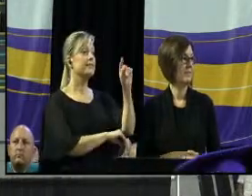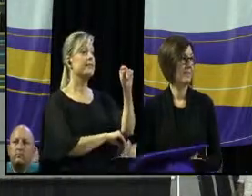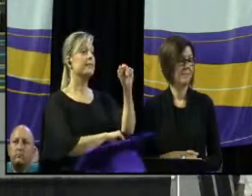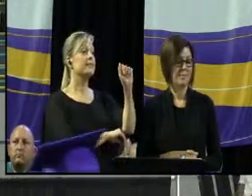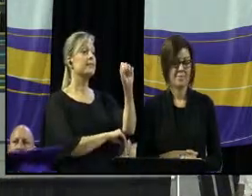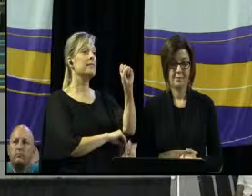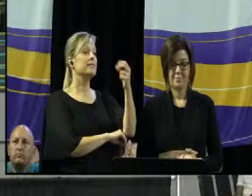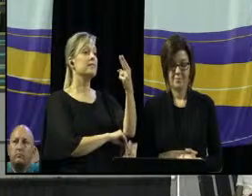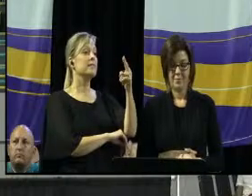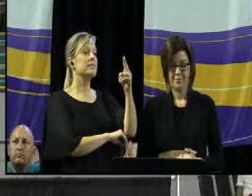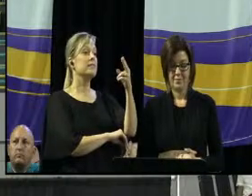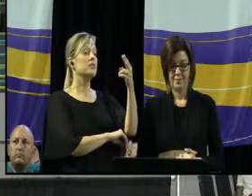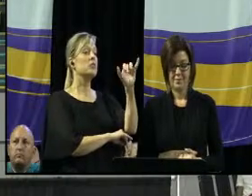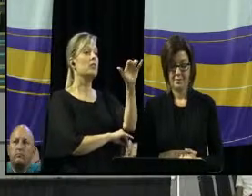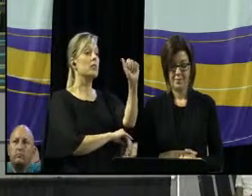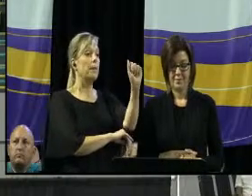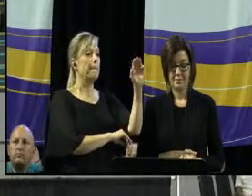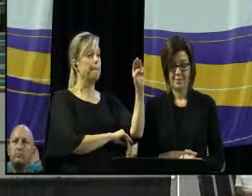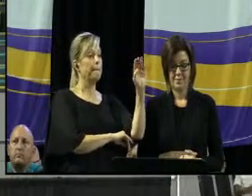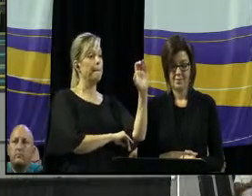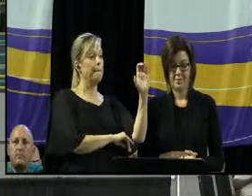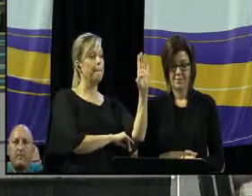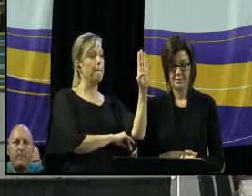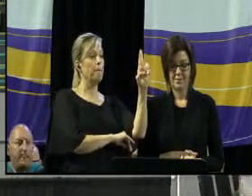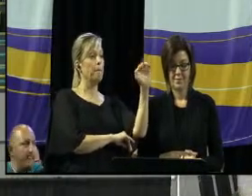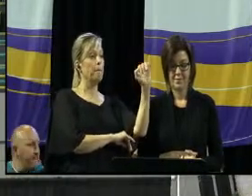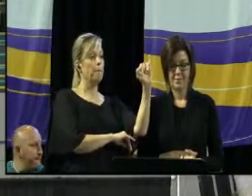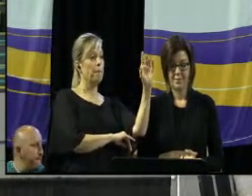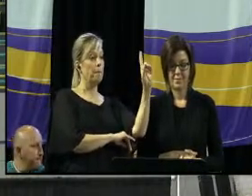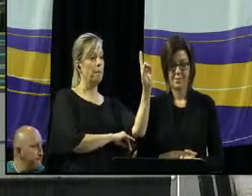Tashaya Quinice McBride.